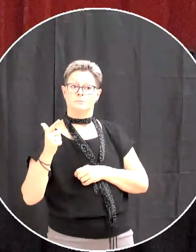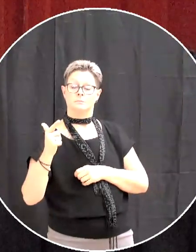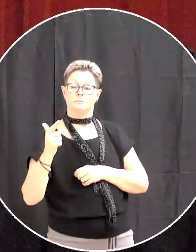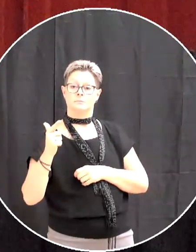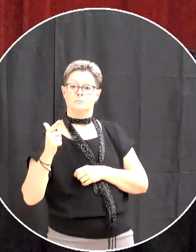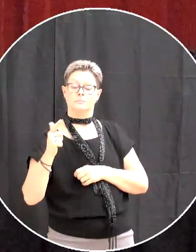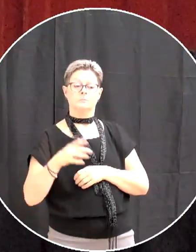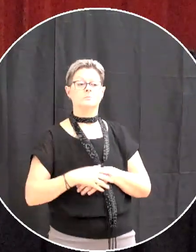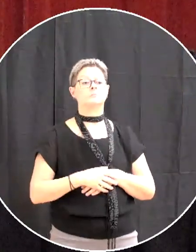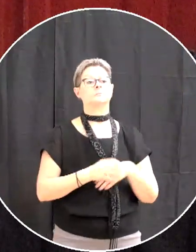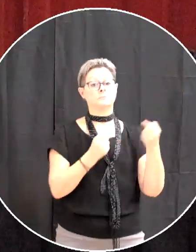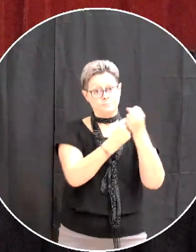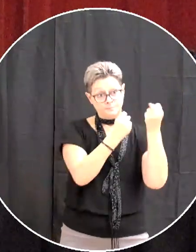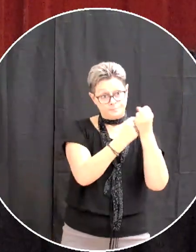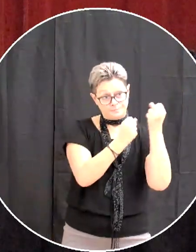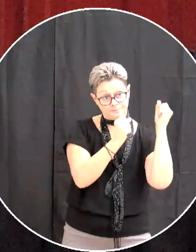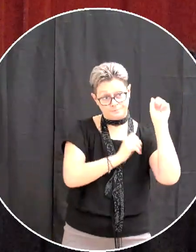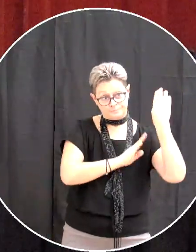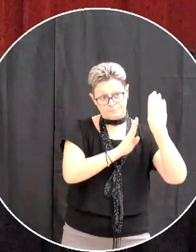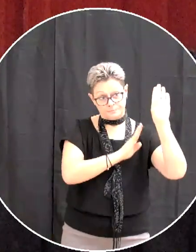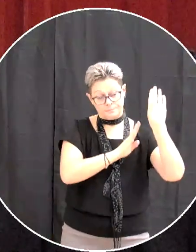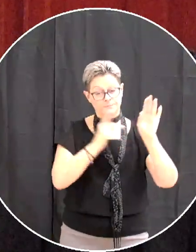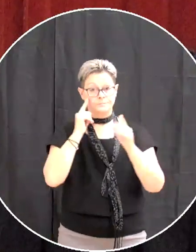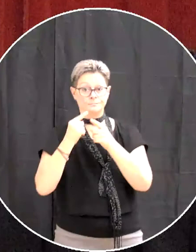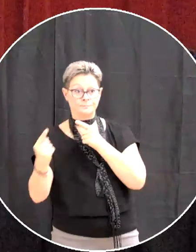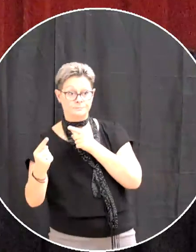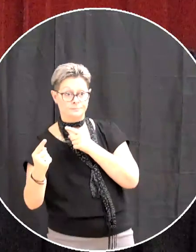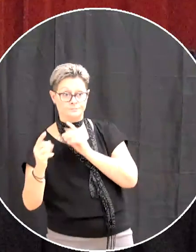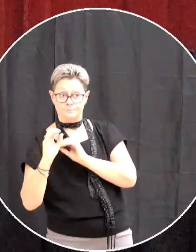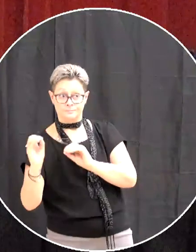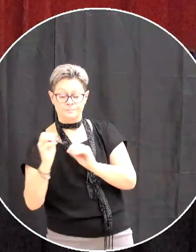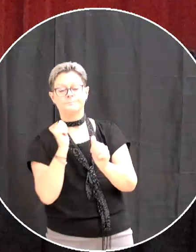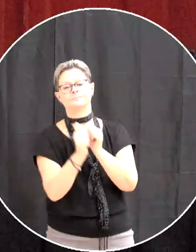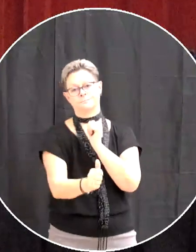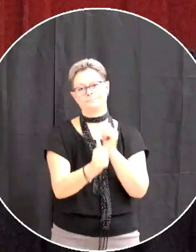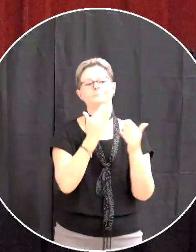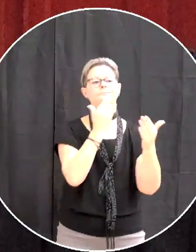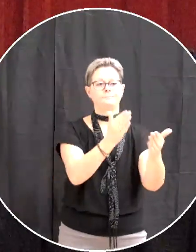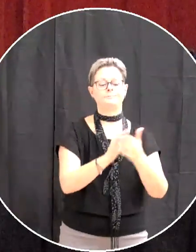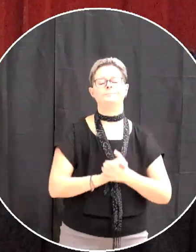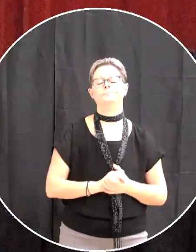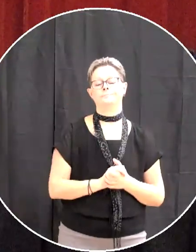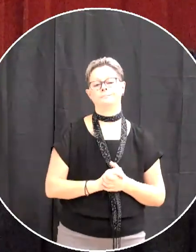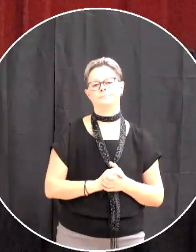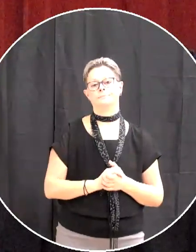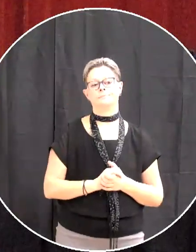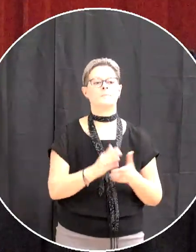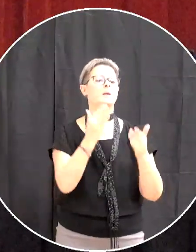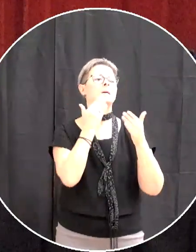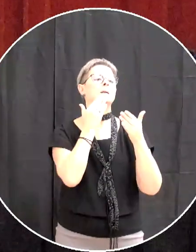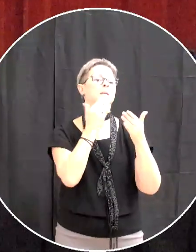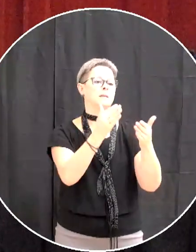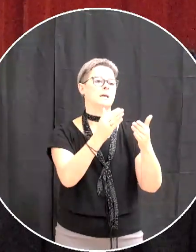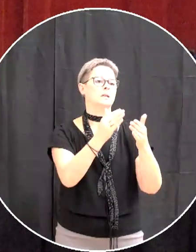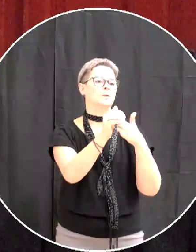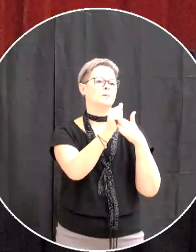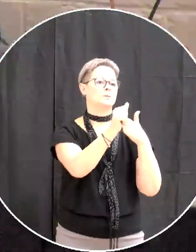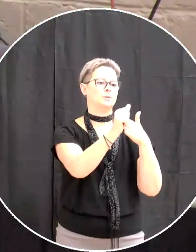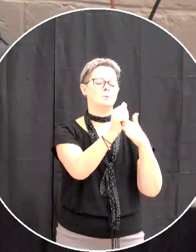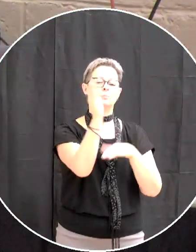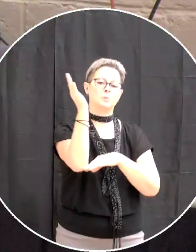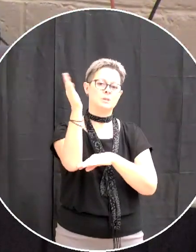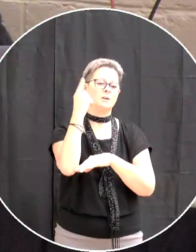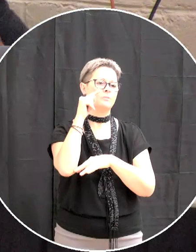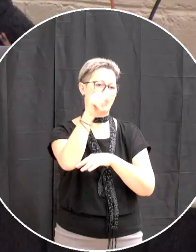in favour? Aye. Those against? Motion carries. Thank you. Thank you to the chairs of or the presenters of